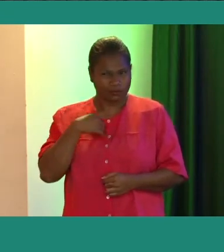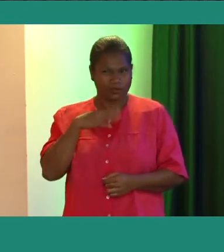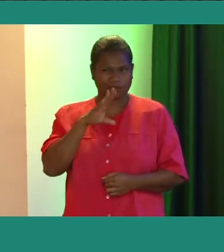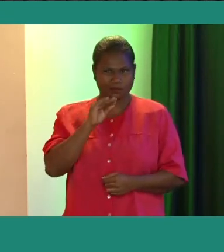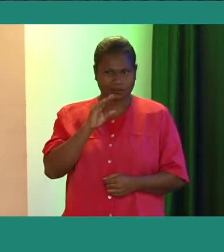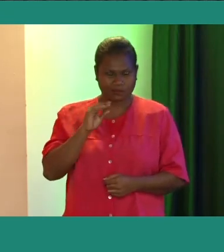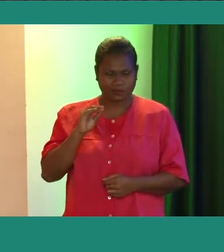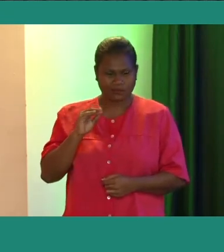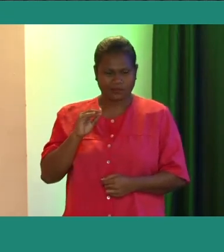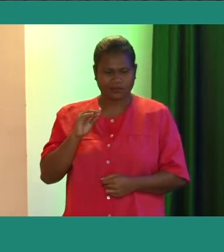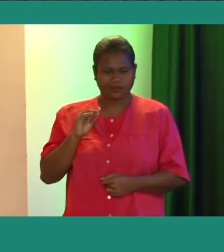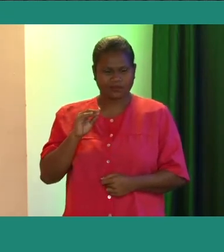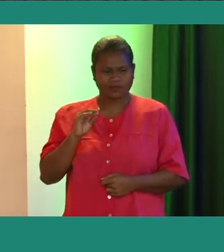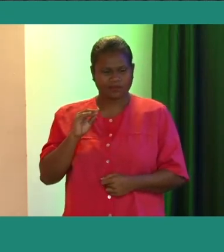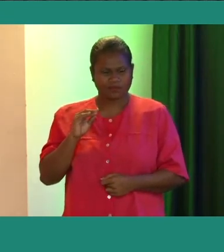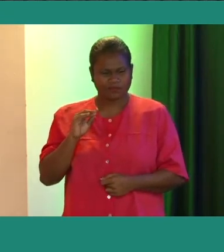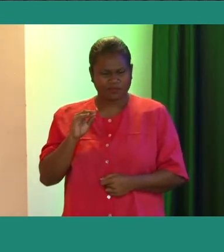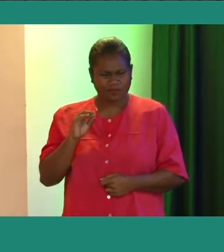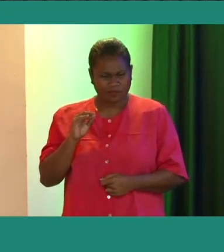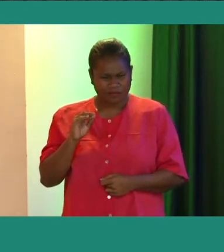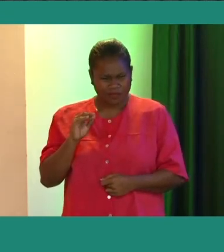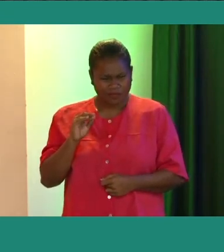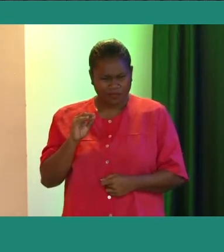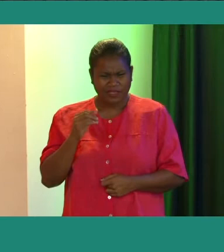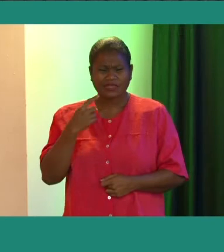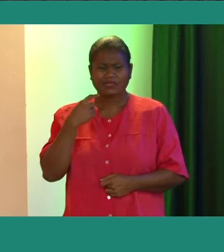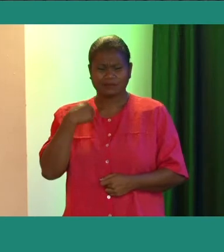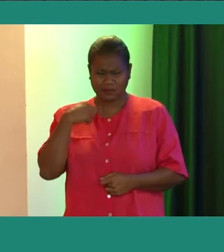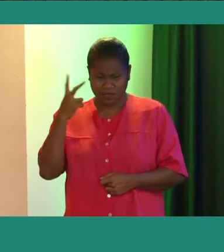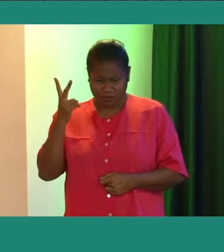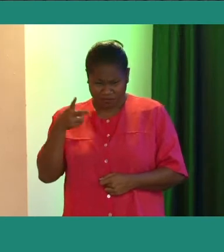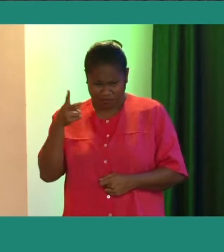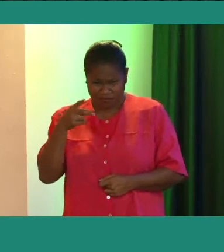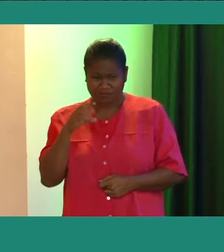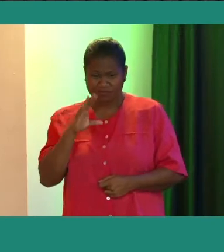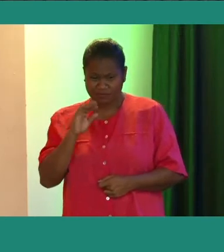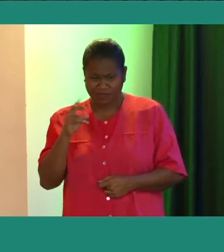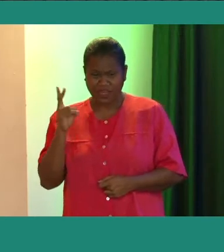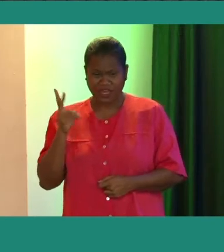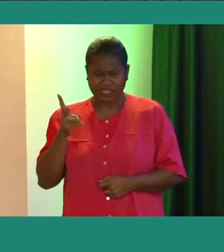I can repeat myself.